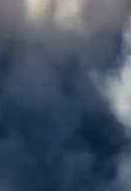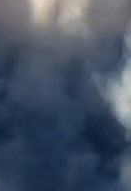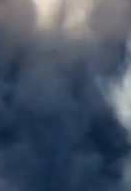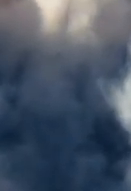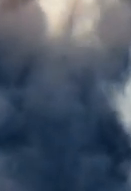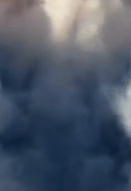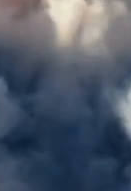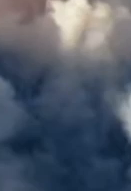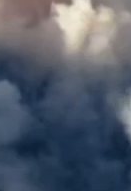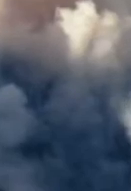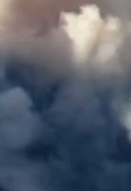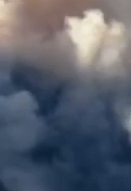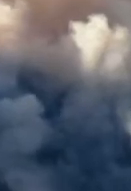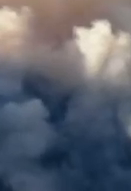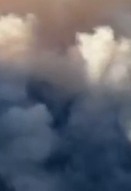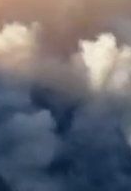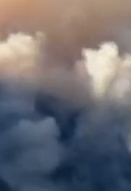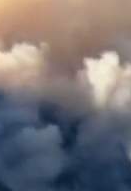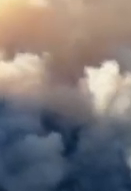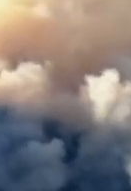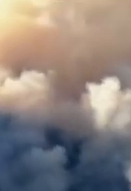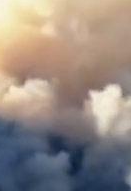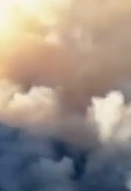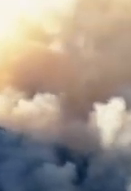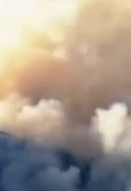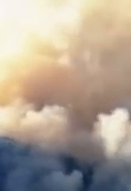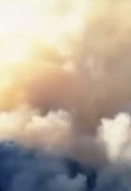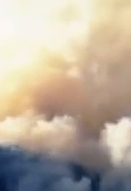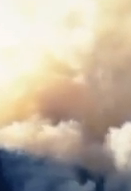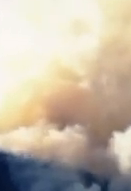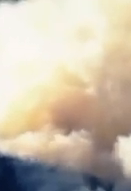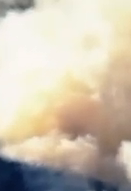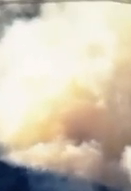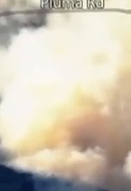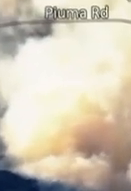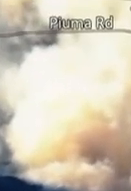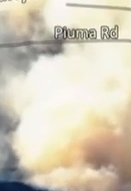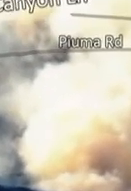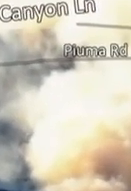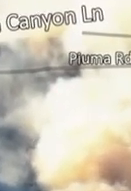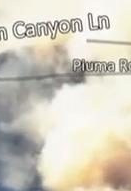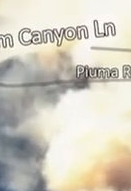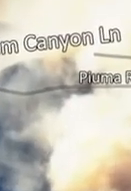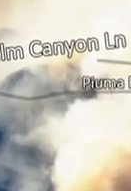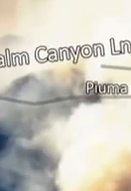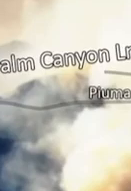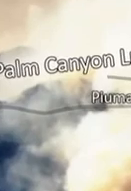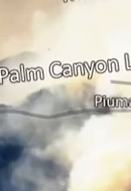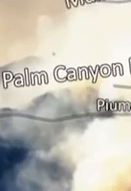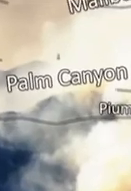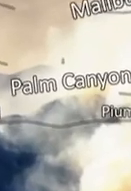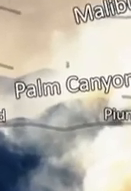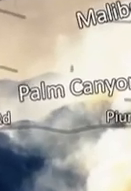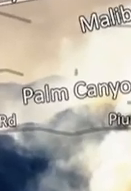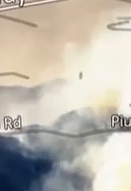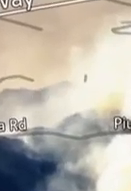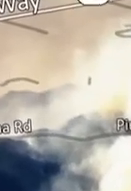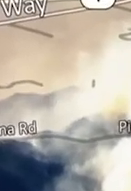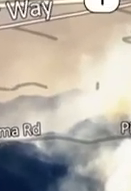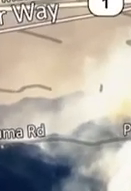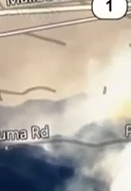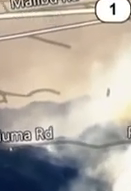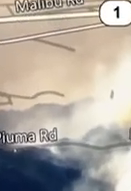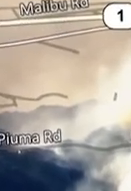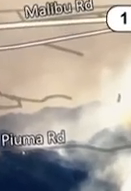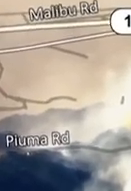air, which they were not able to utilize yesterday because of the raging Santa Ana wind event that we were experiencing.